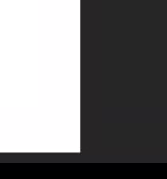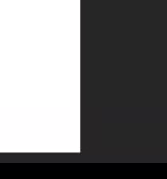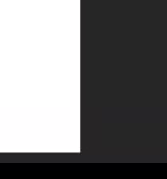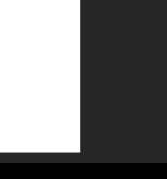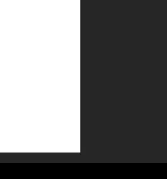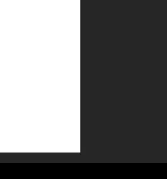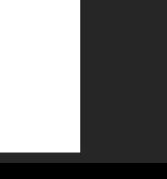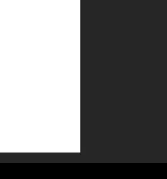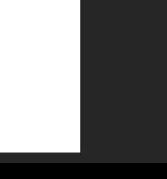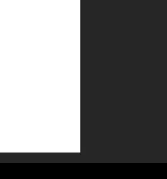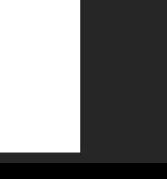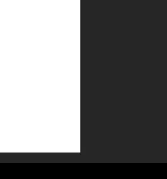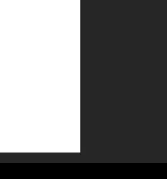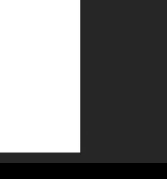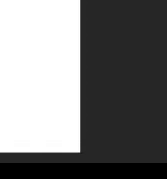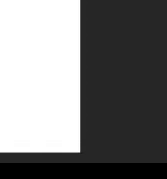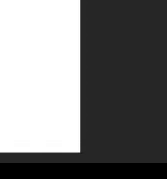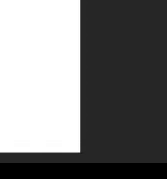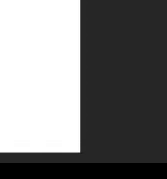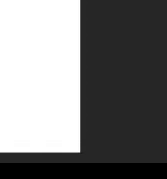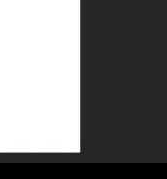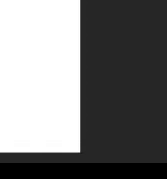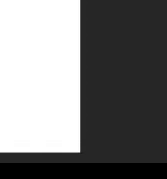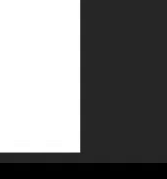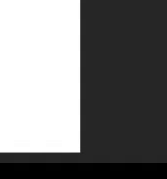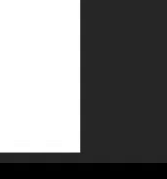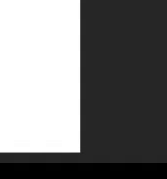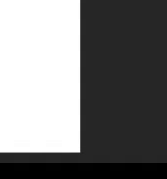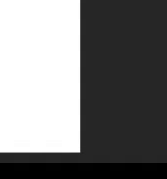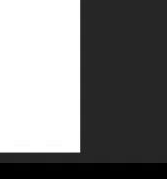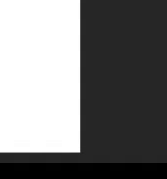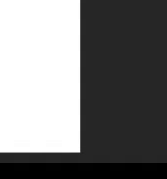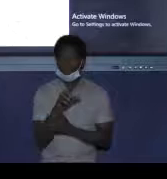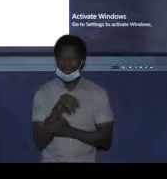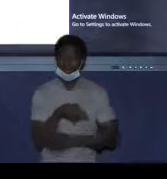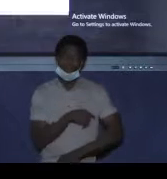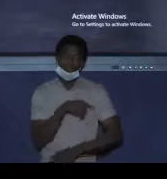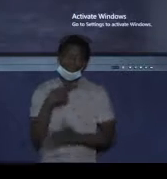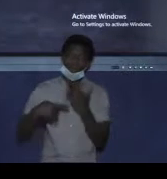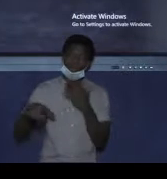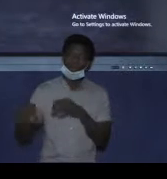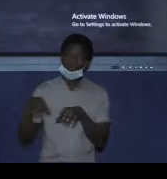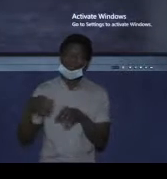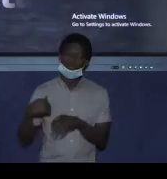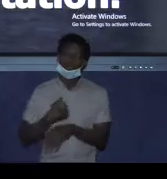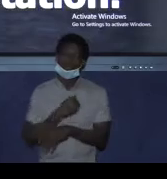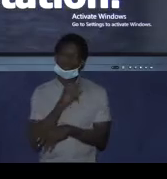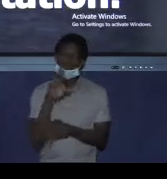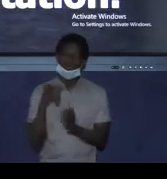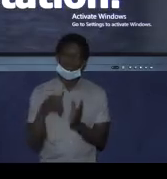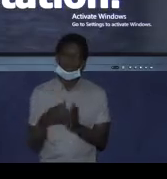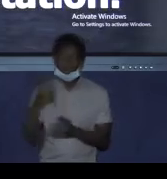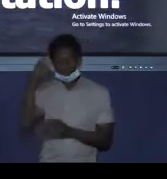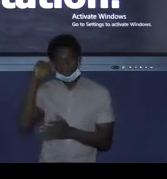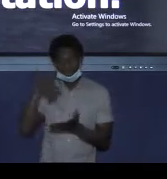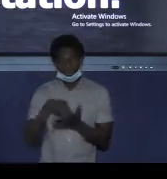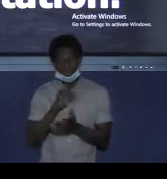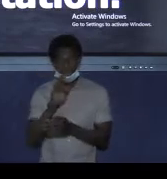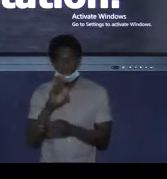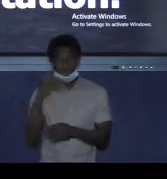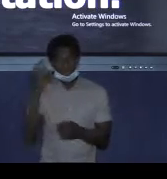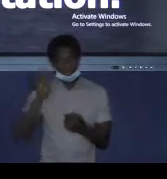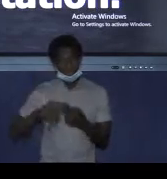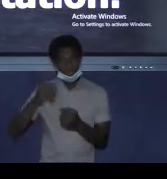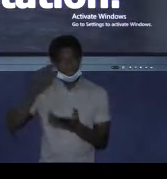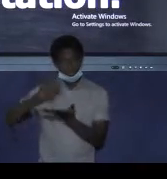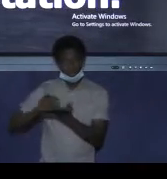with the ruler you are using to rule. This is alcohol thermometer. So what do we use it for? It is used